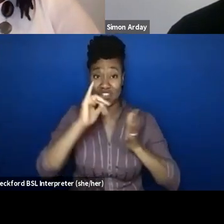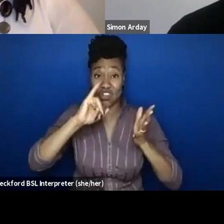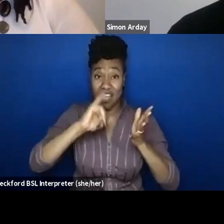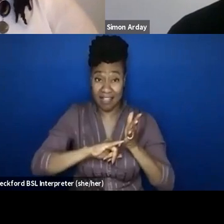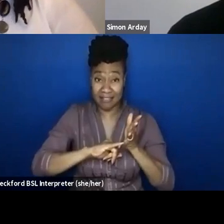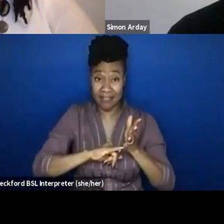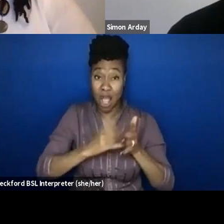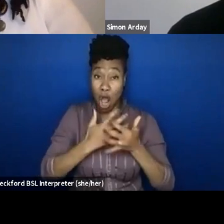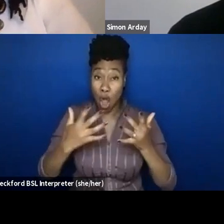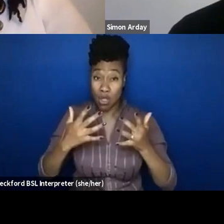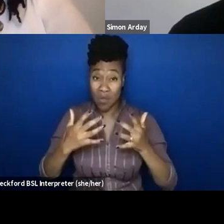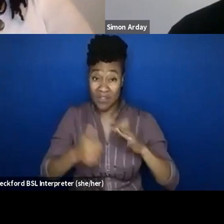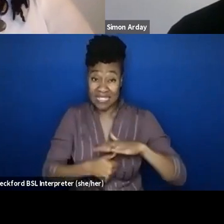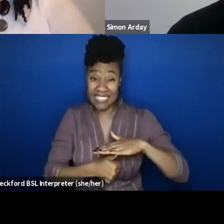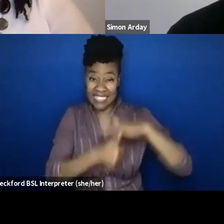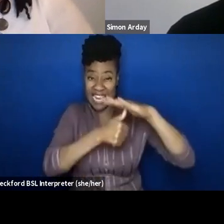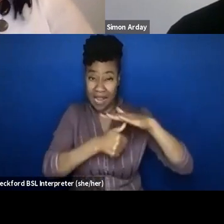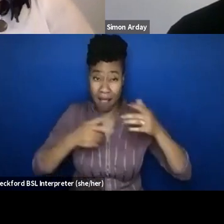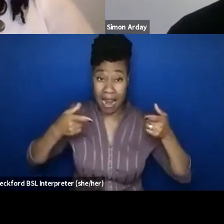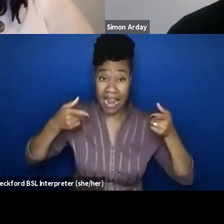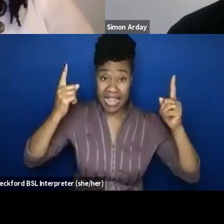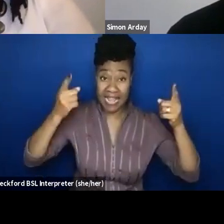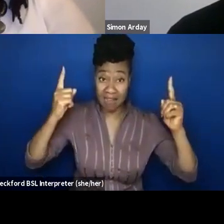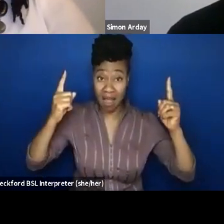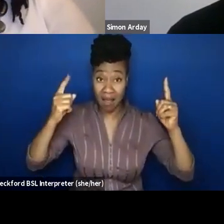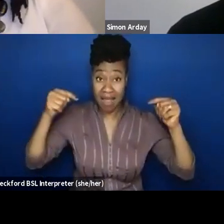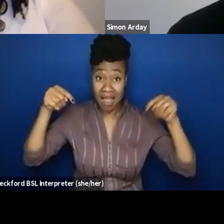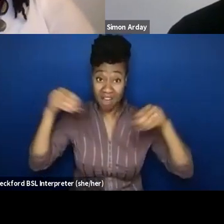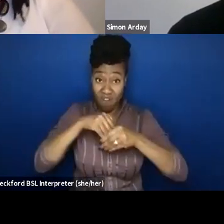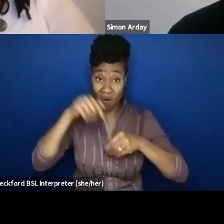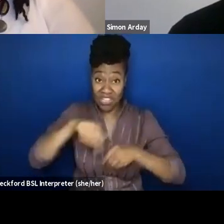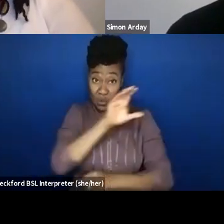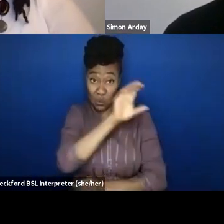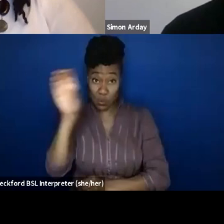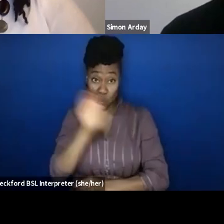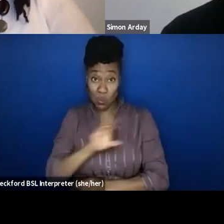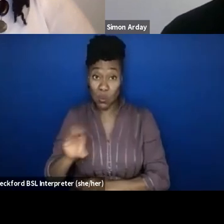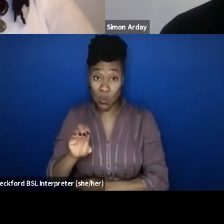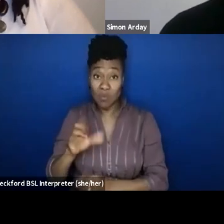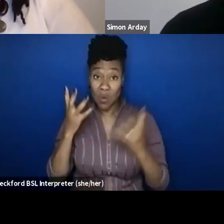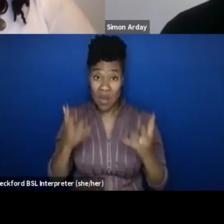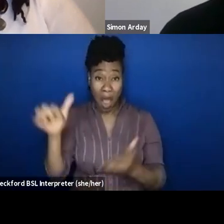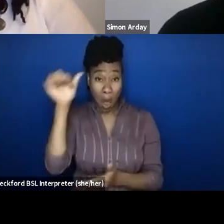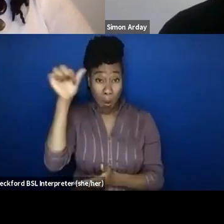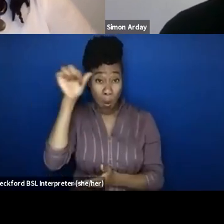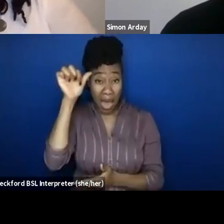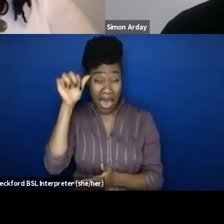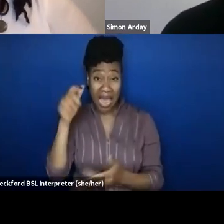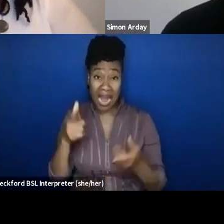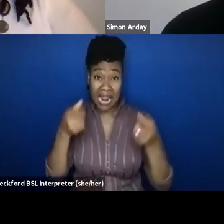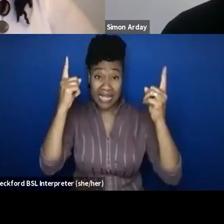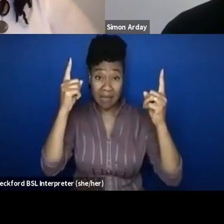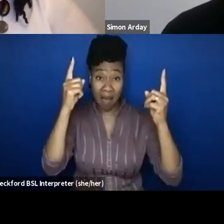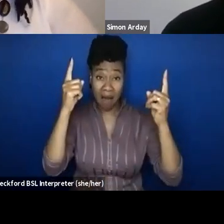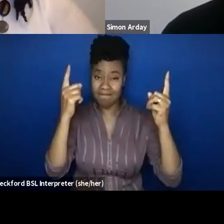the platform, and these conversations, everyone is aware of it, the disparities in leadership. I might be a